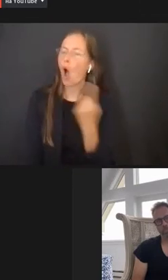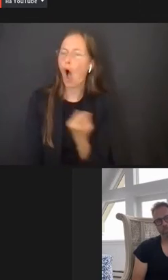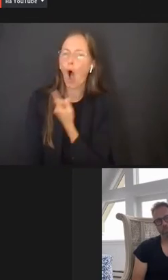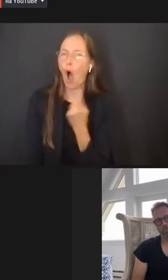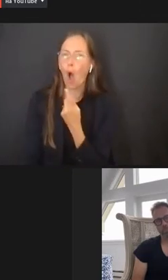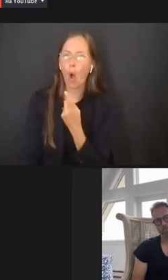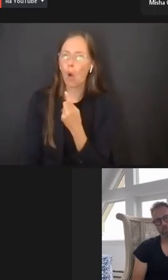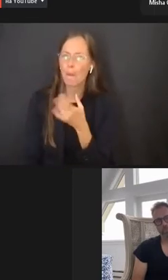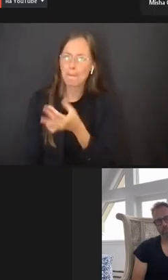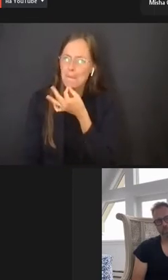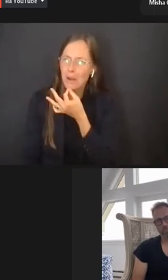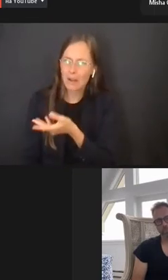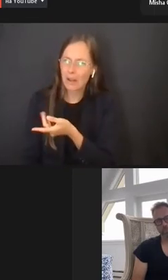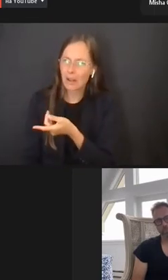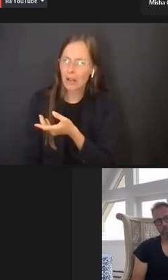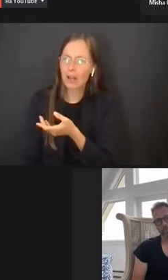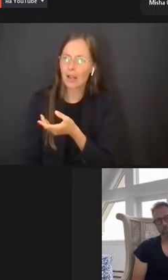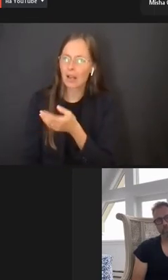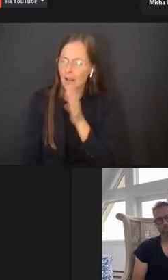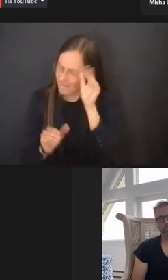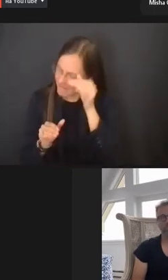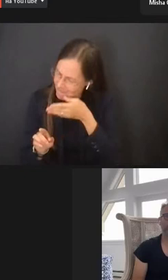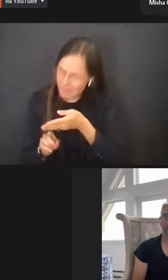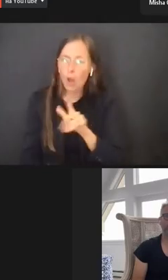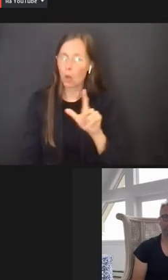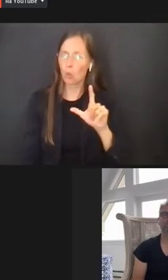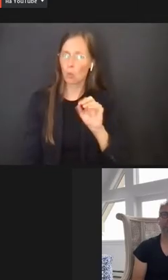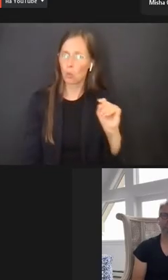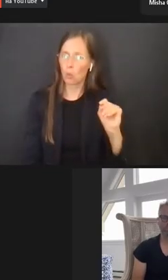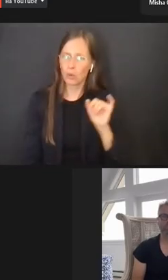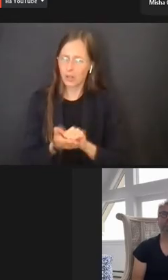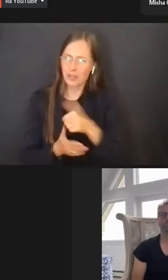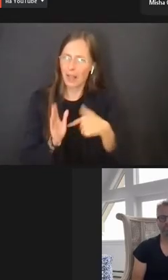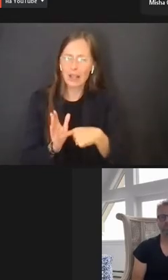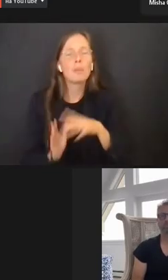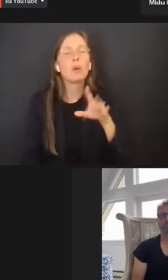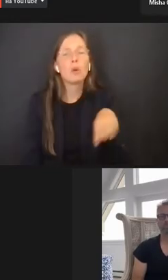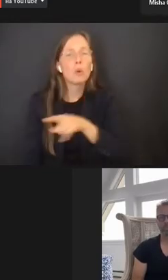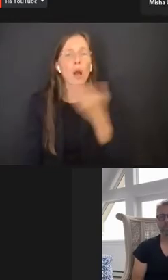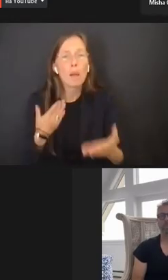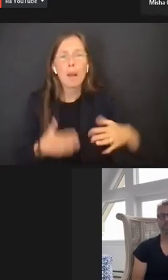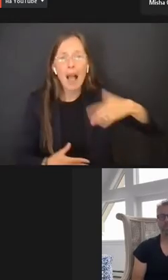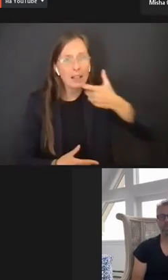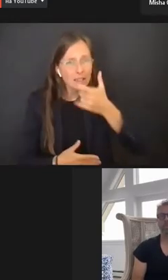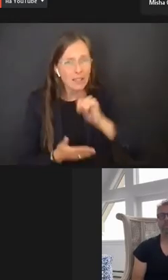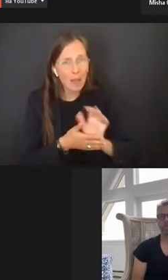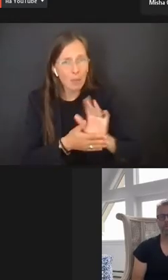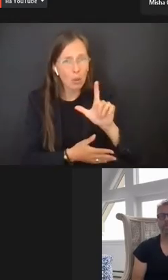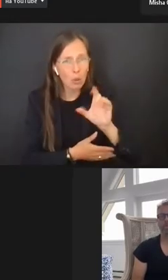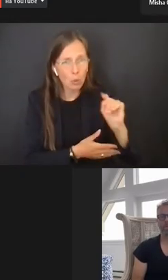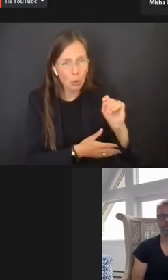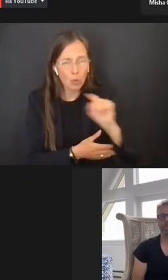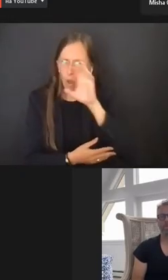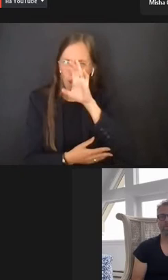at. Like, not veering. I mean, Loot was another example of that. For those of you who haven't seen Loot, look it up, find